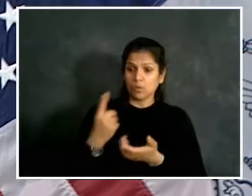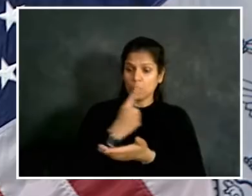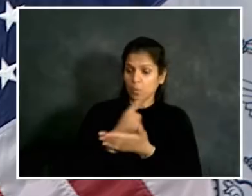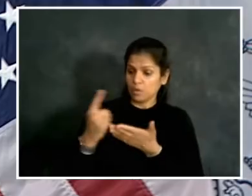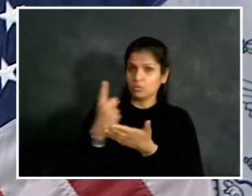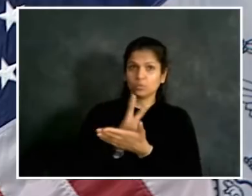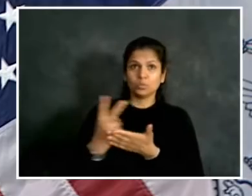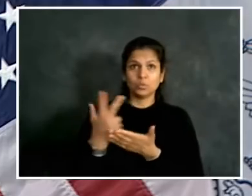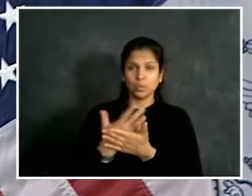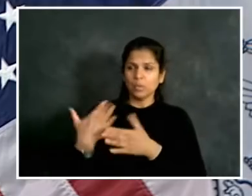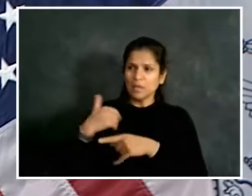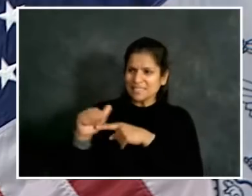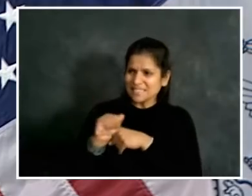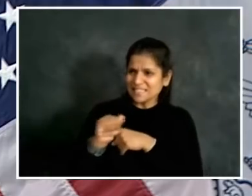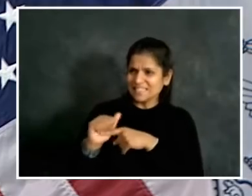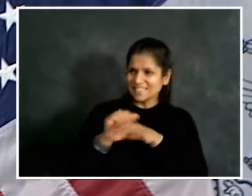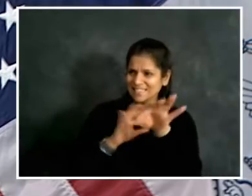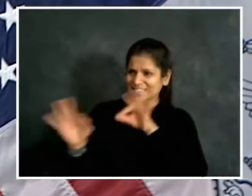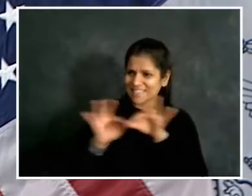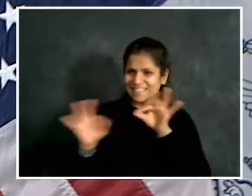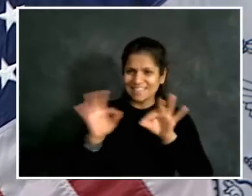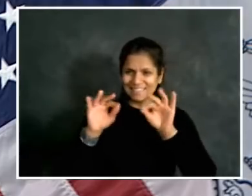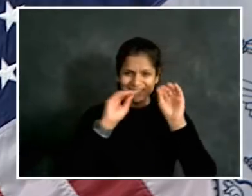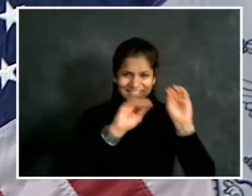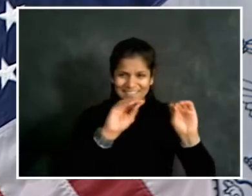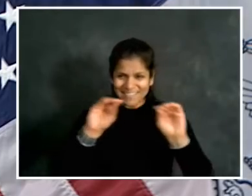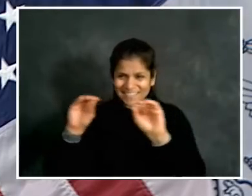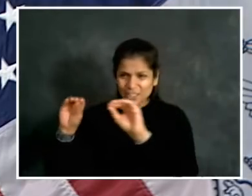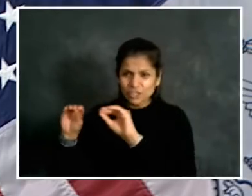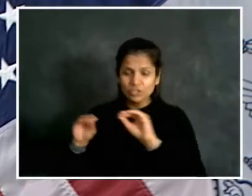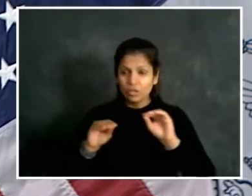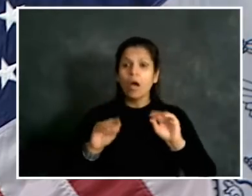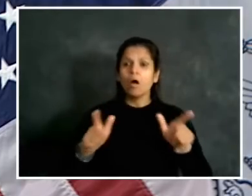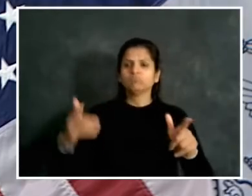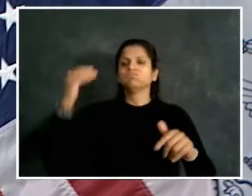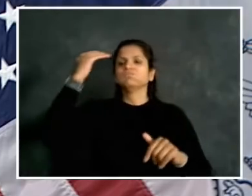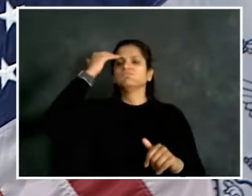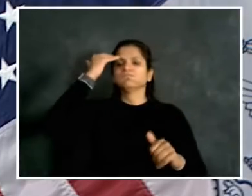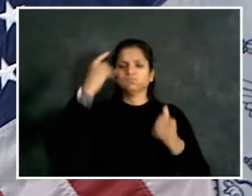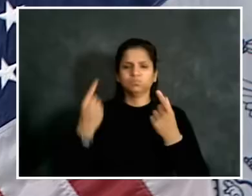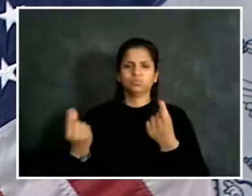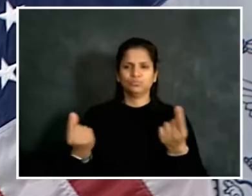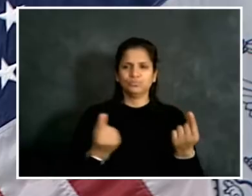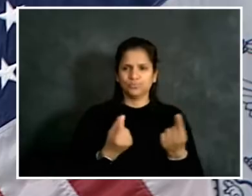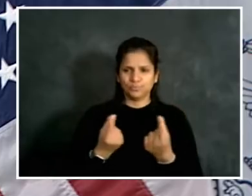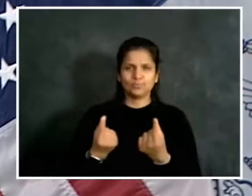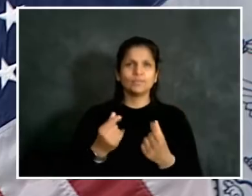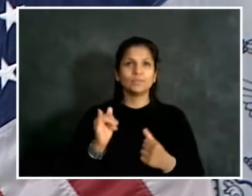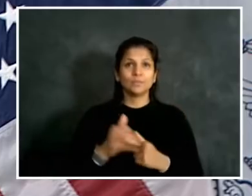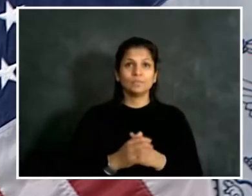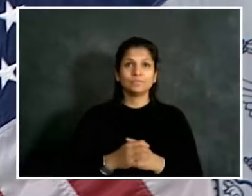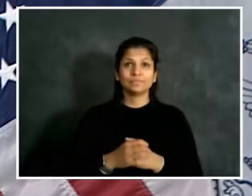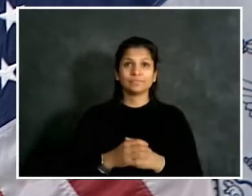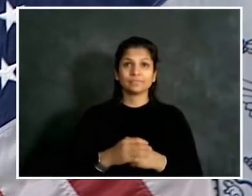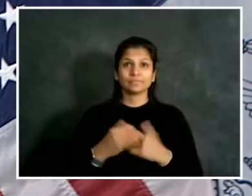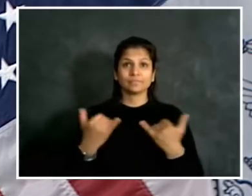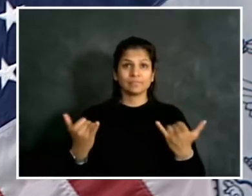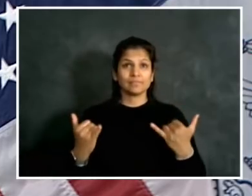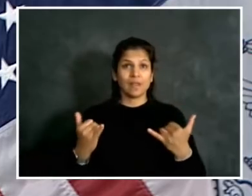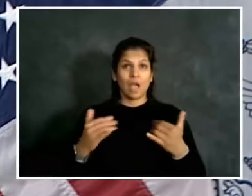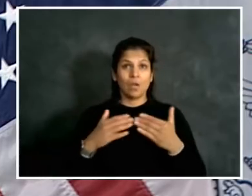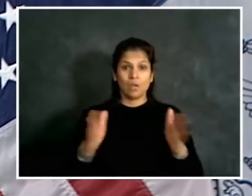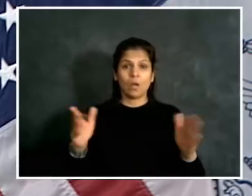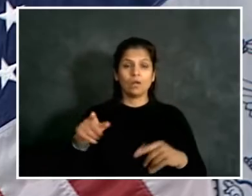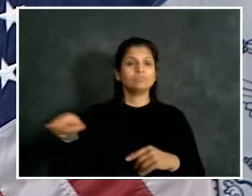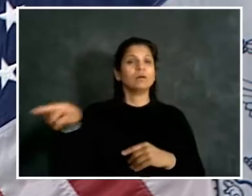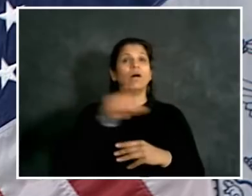Immediately move. Do not in any way, shape, or form hesitate. If you are not doing